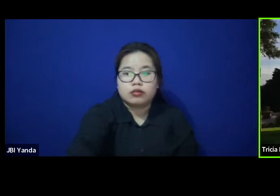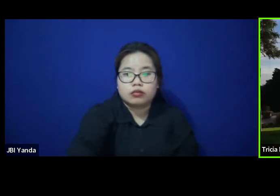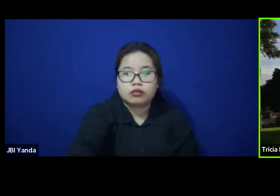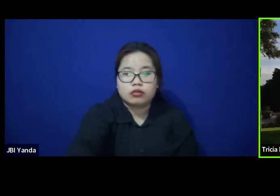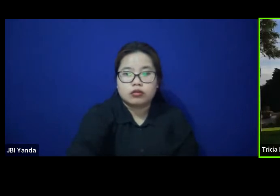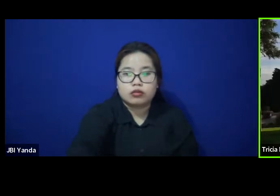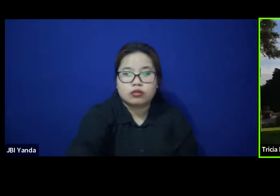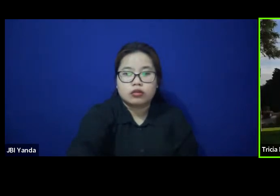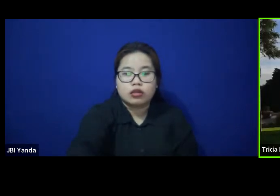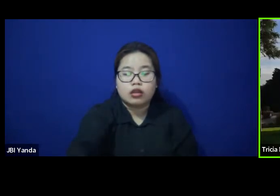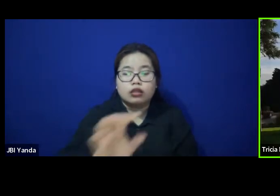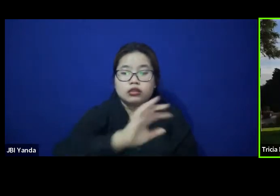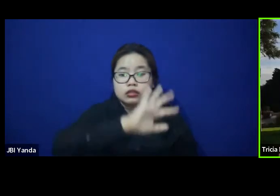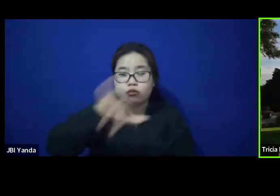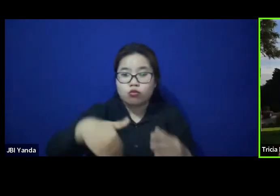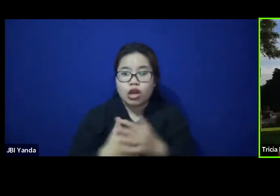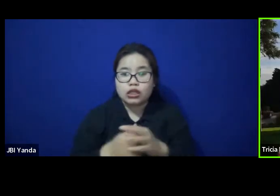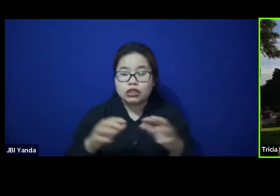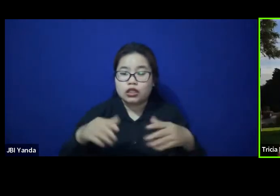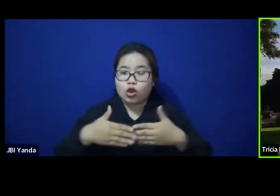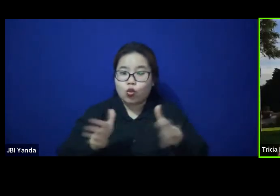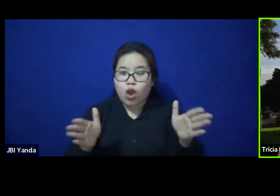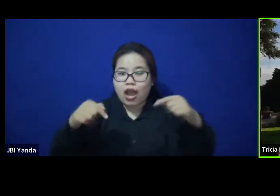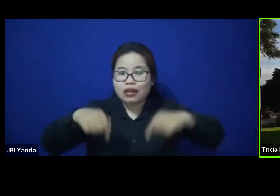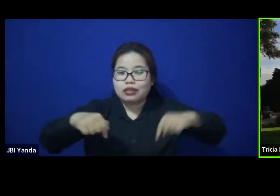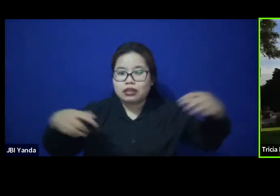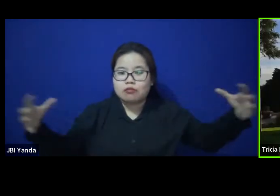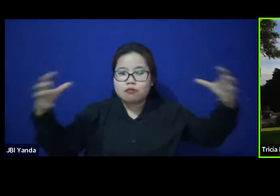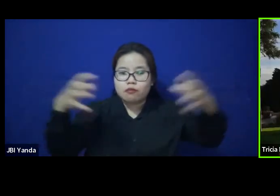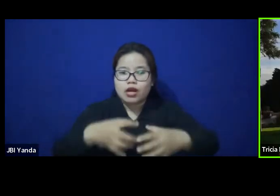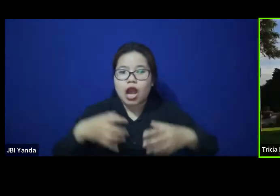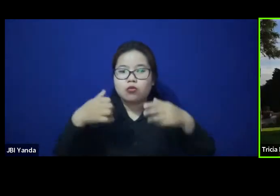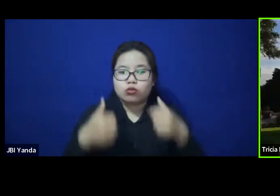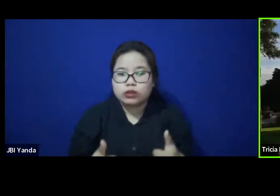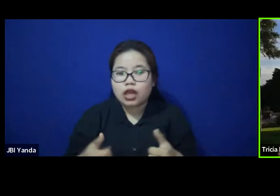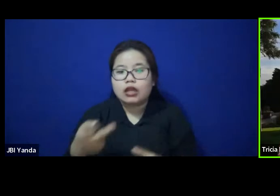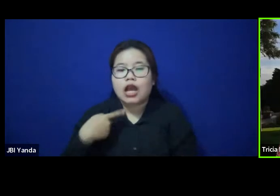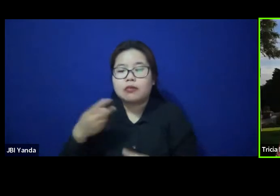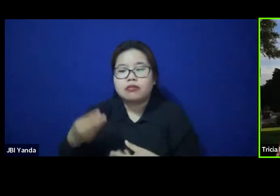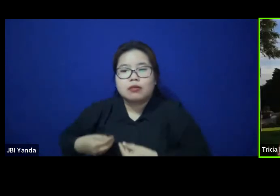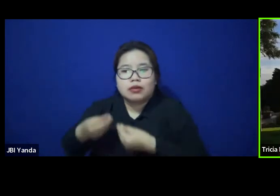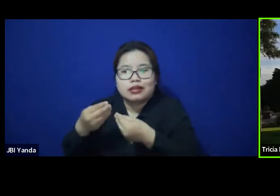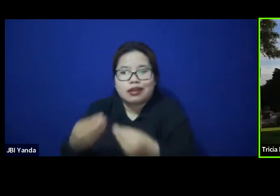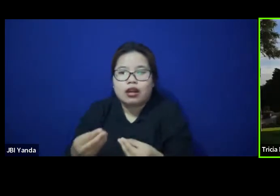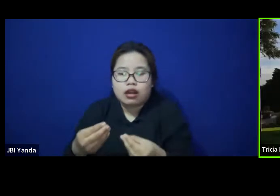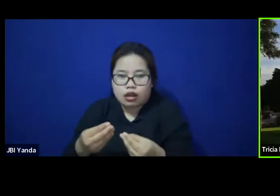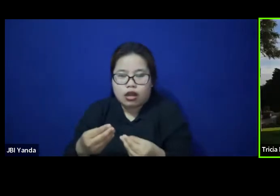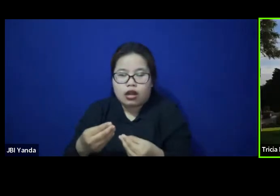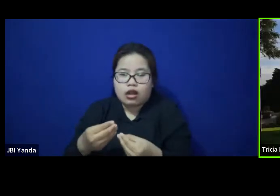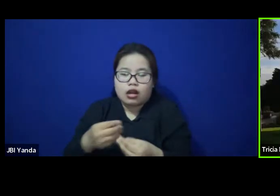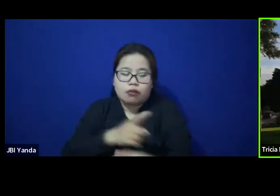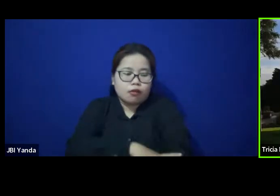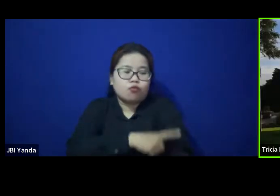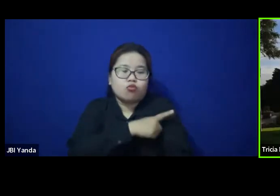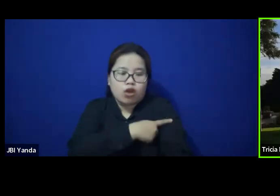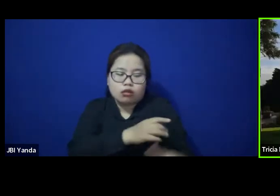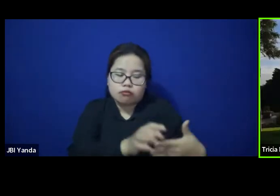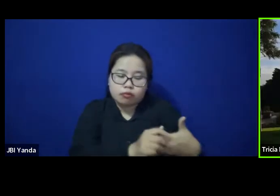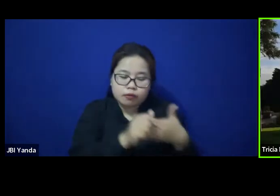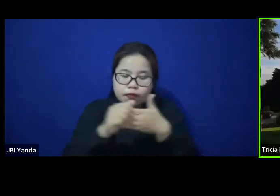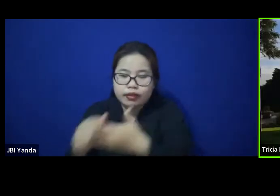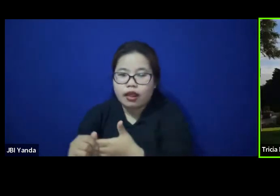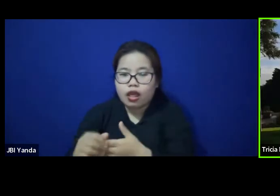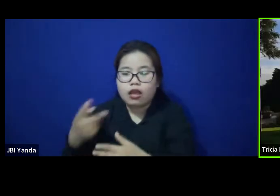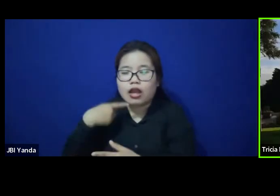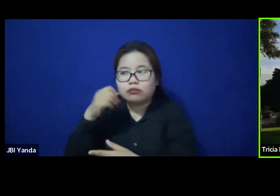it's a place where we promote our leadership skills, where, as George says, we back each other up, where we always support each